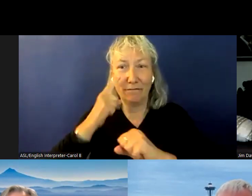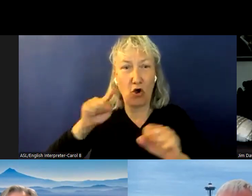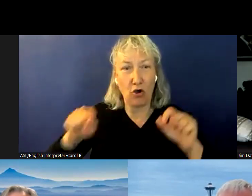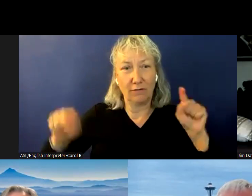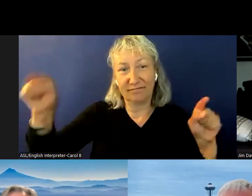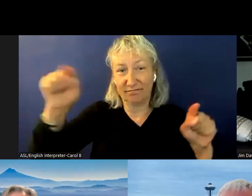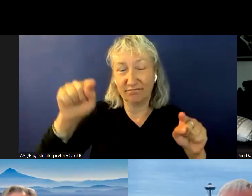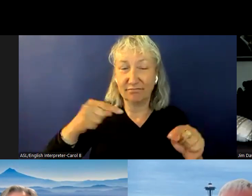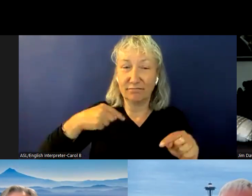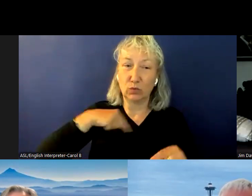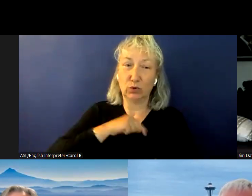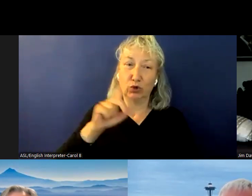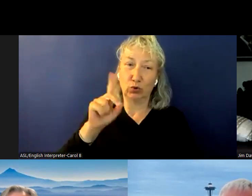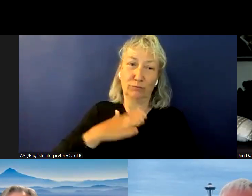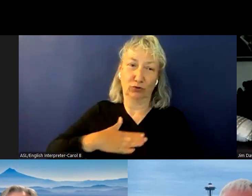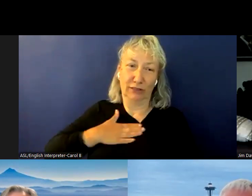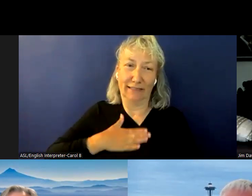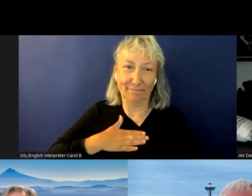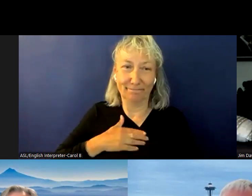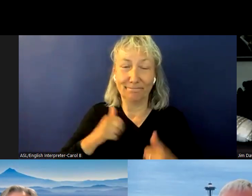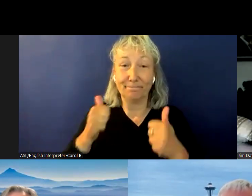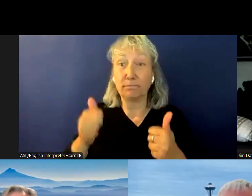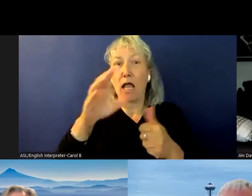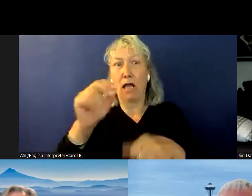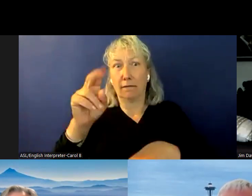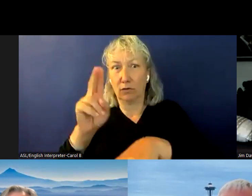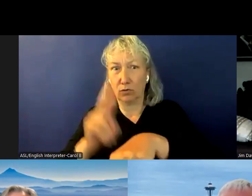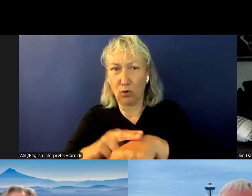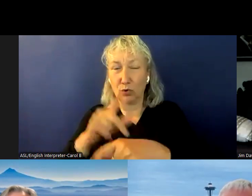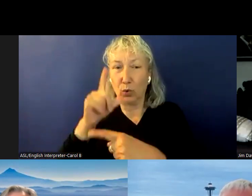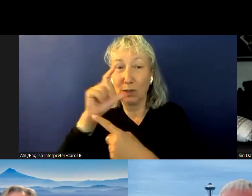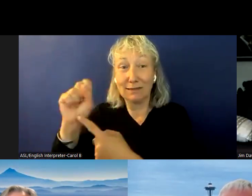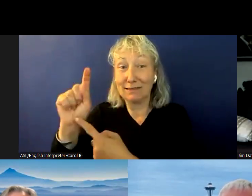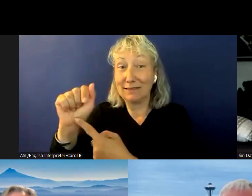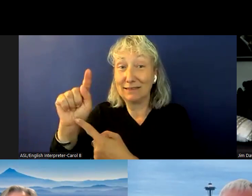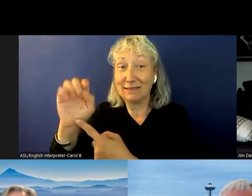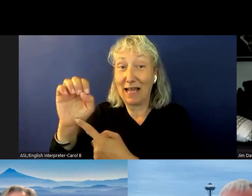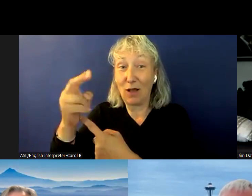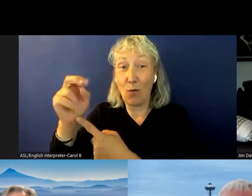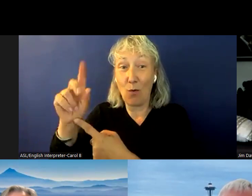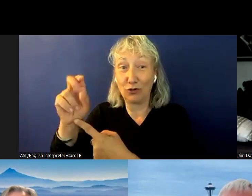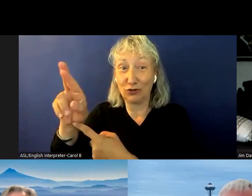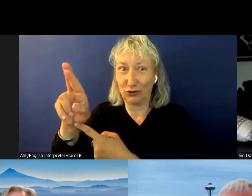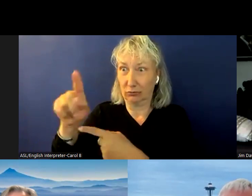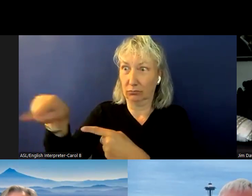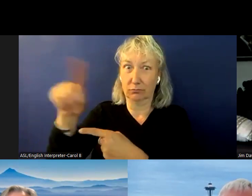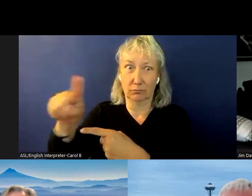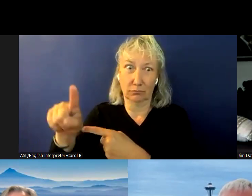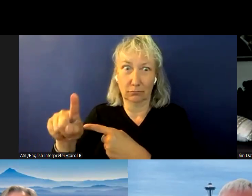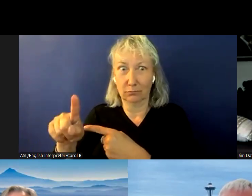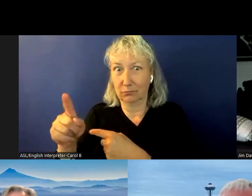them. But today, and of course the stakeholders, you're the foundation of our being.